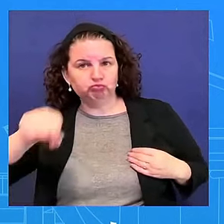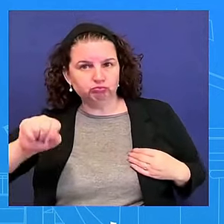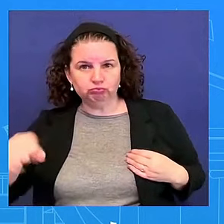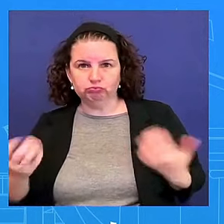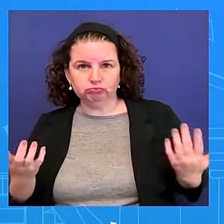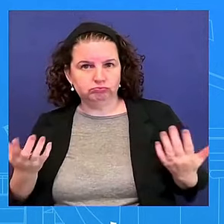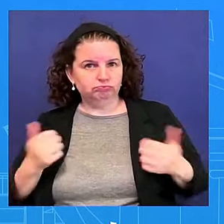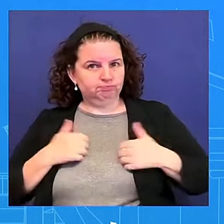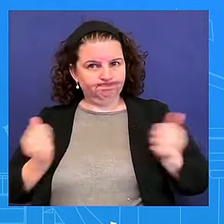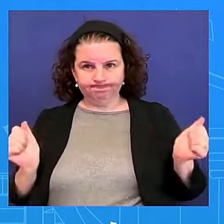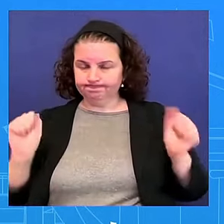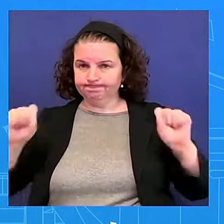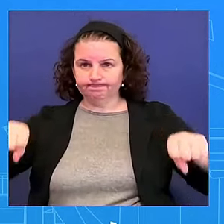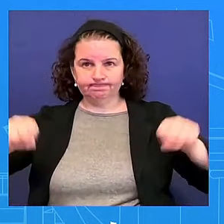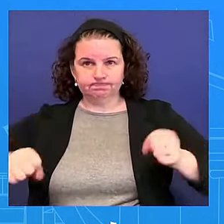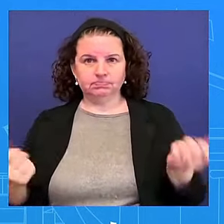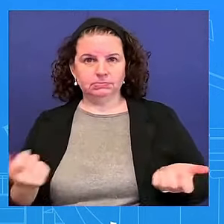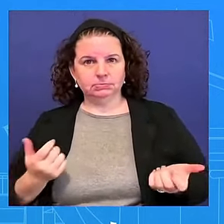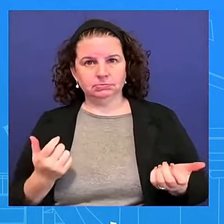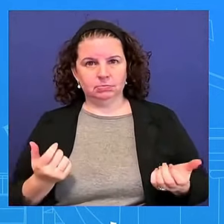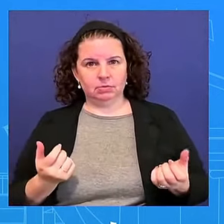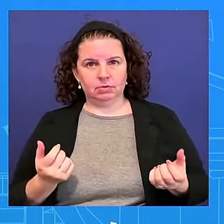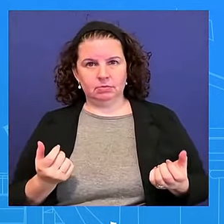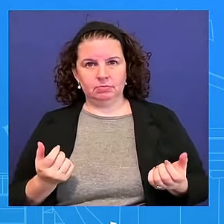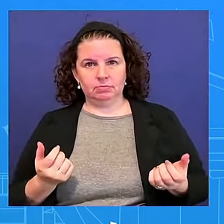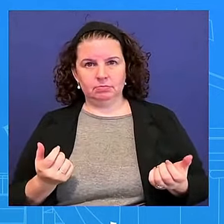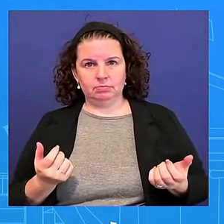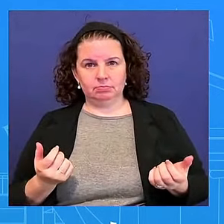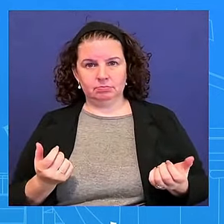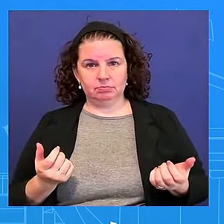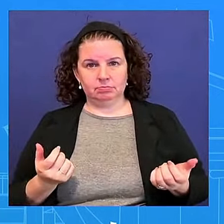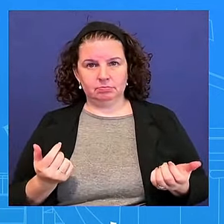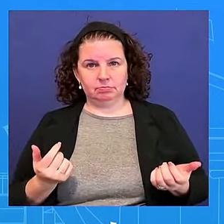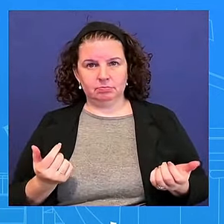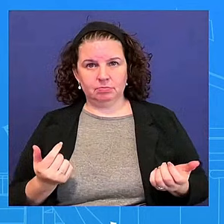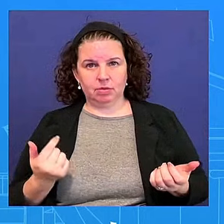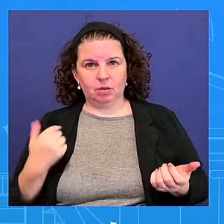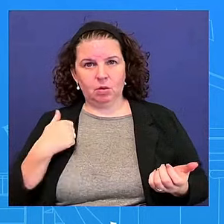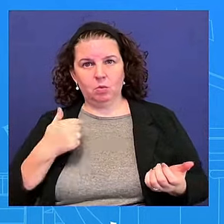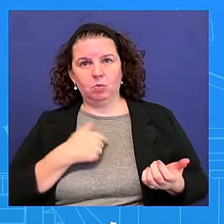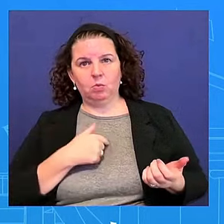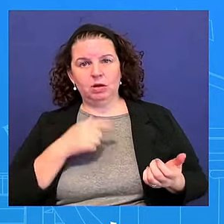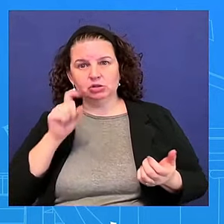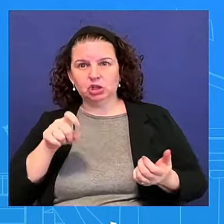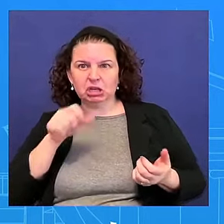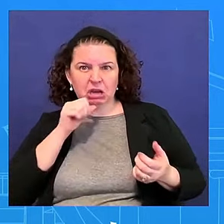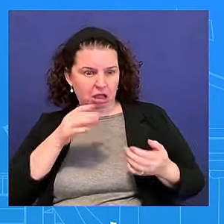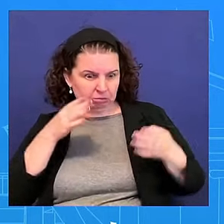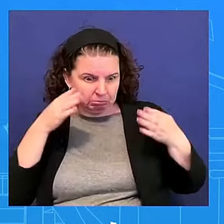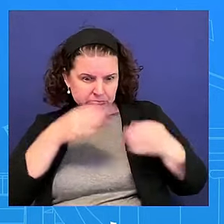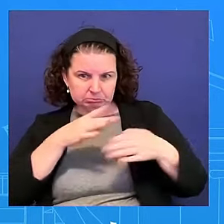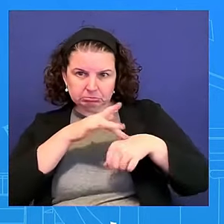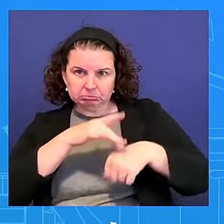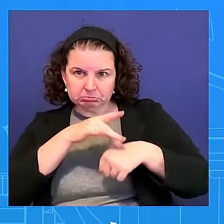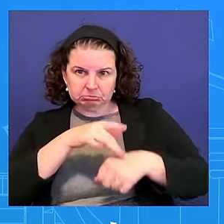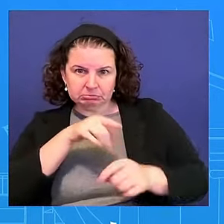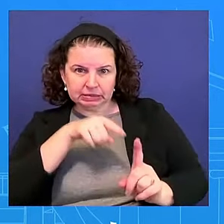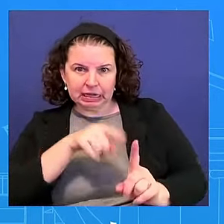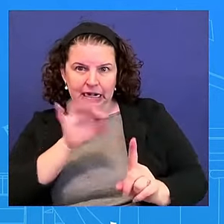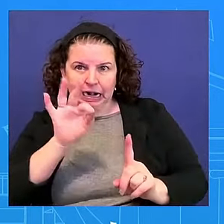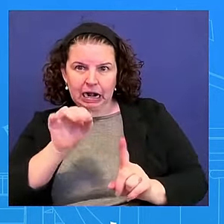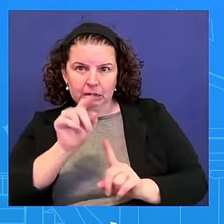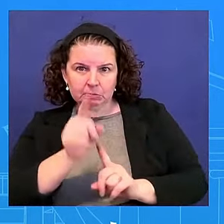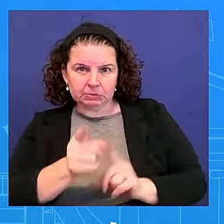that we should not just look at the 90 minutes. The president has done more than any